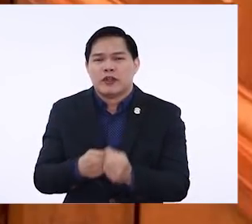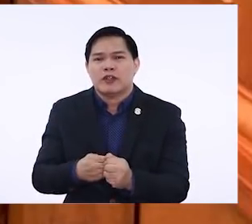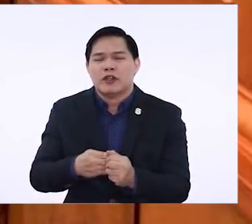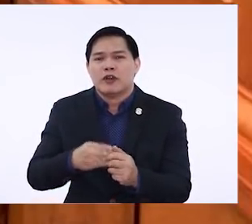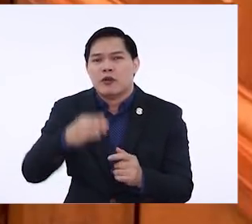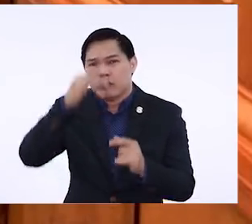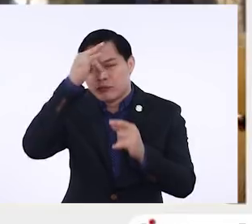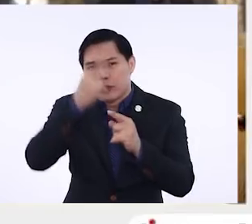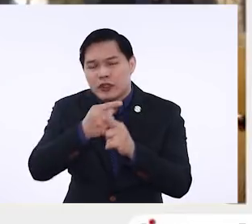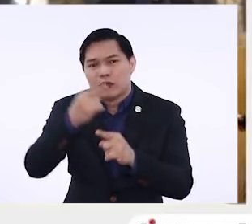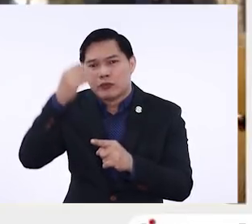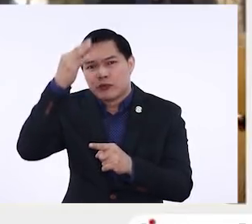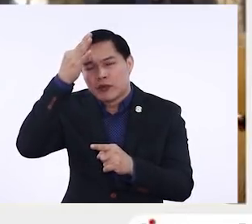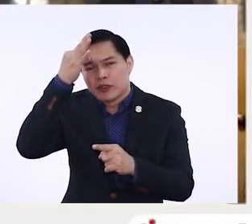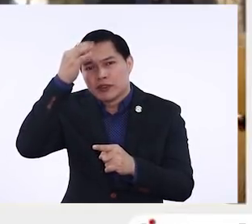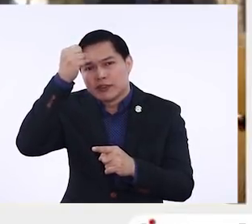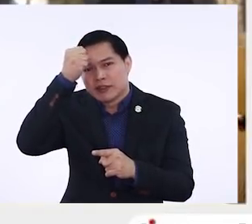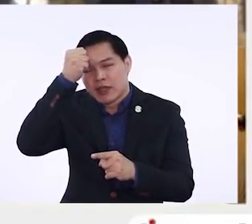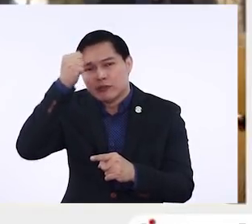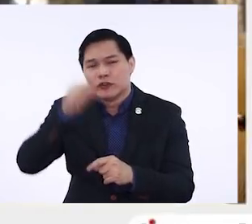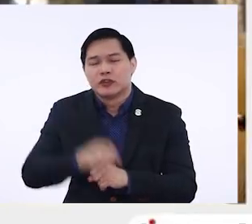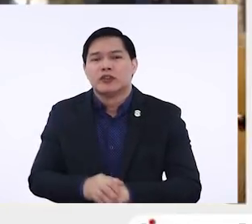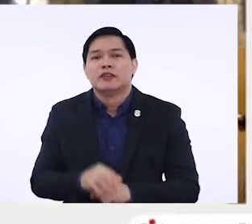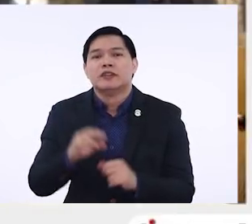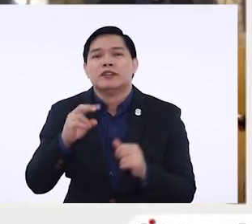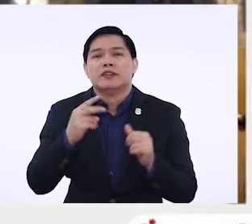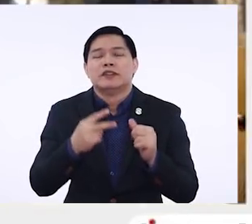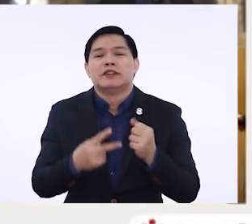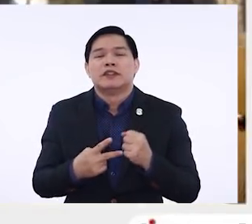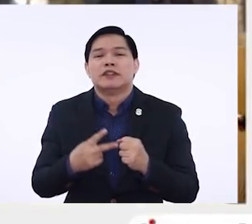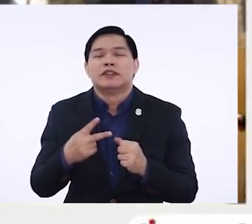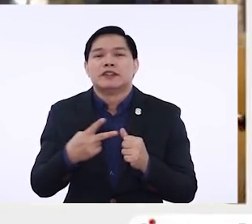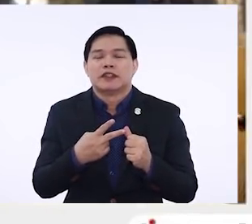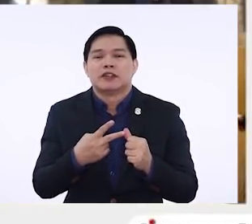Sampson Jr., the Assistant District Minister of the District of Alaska.